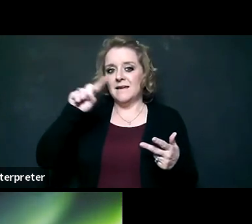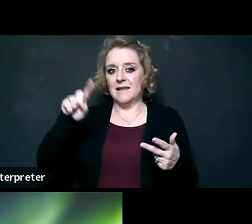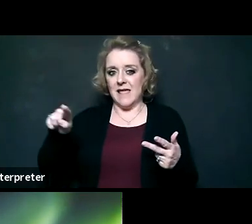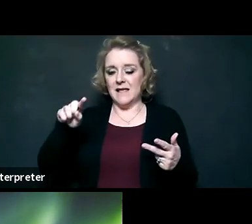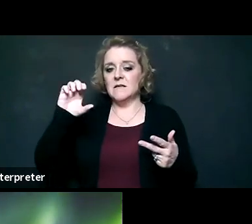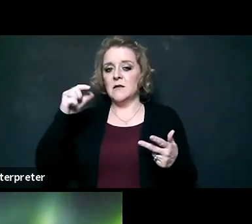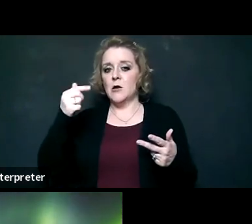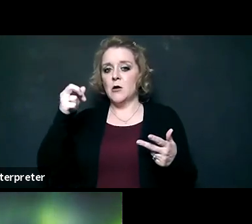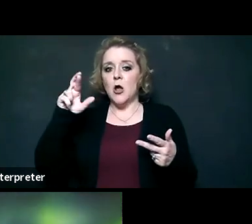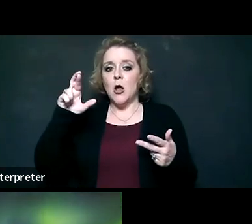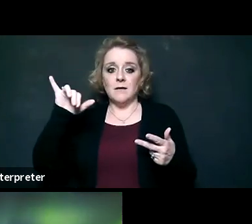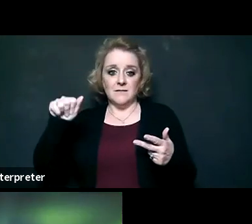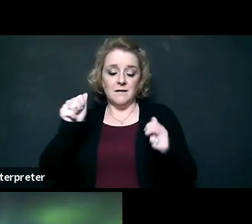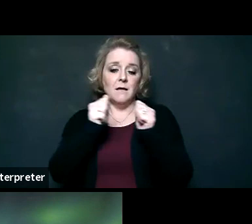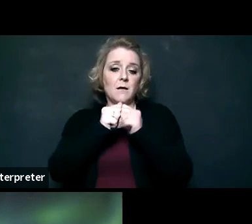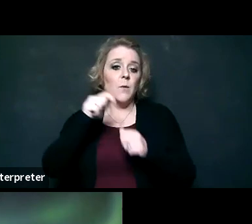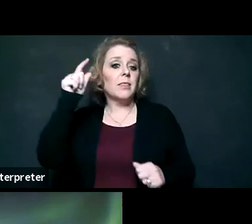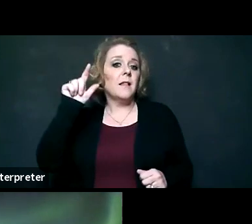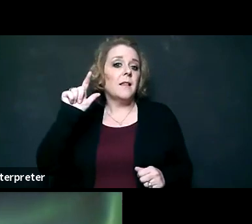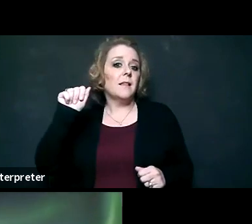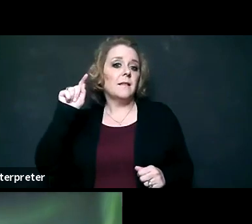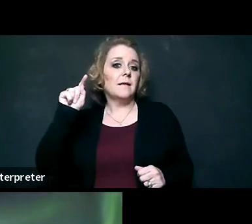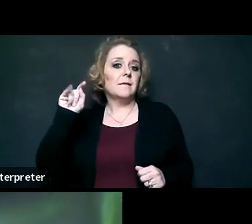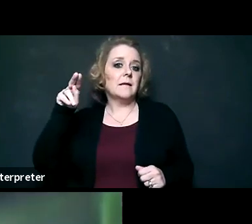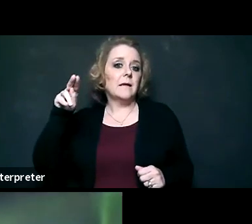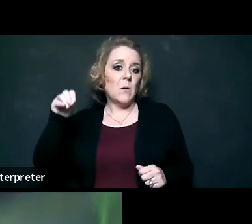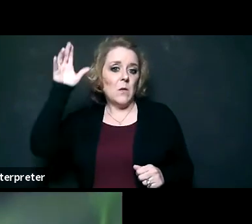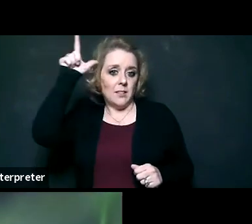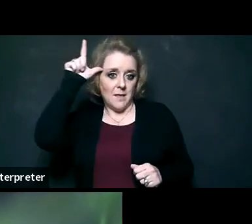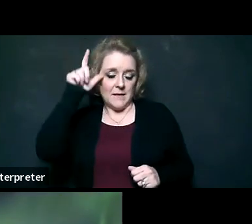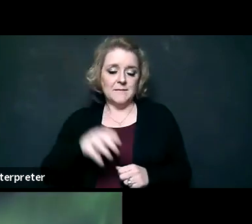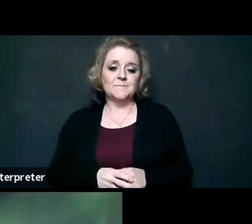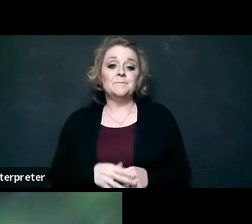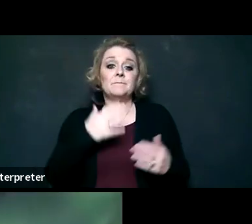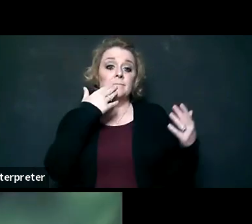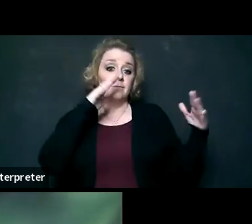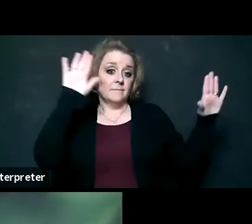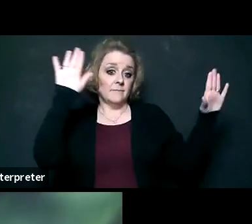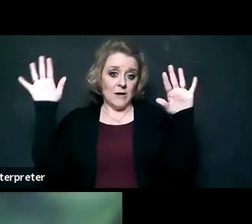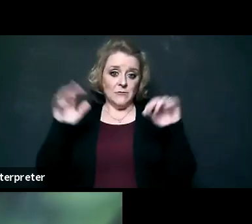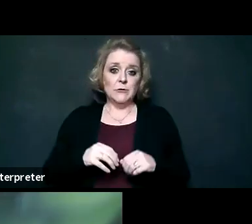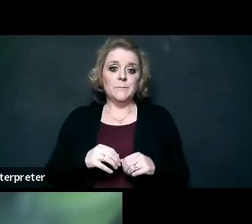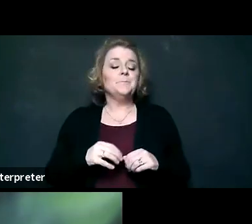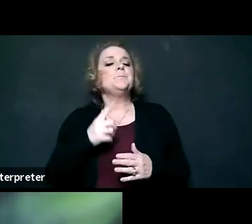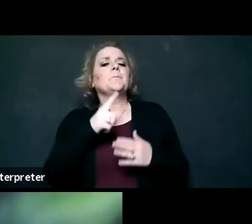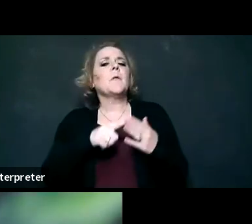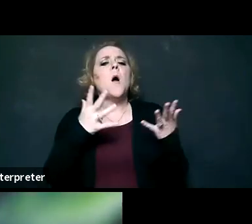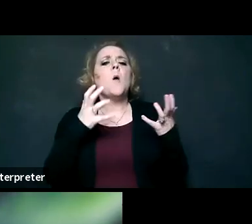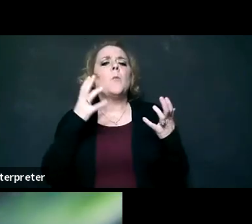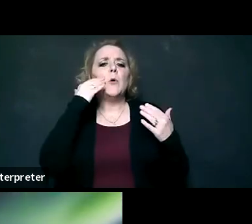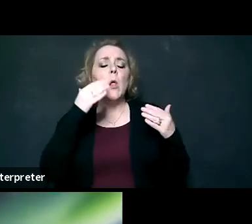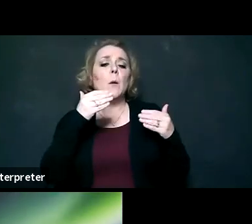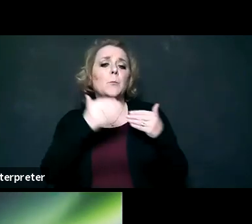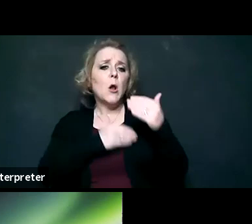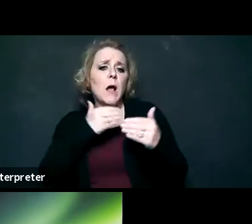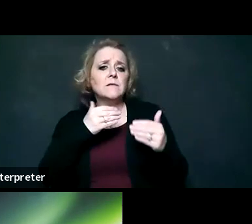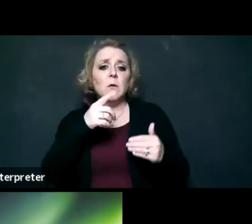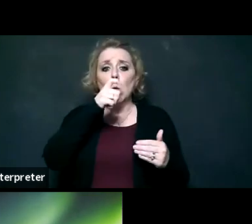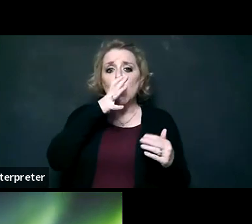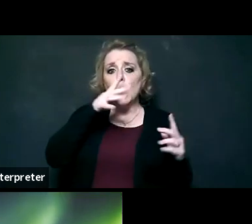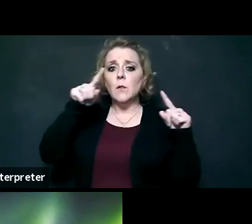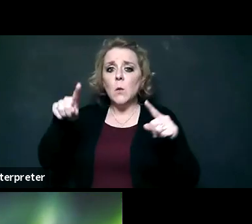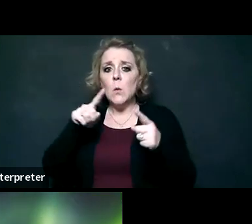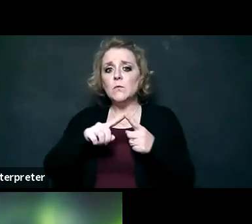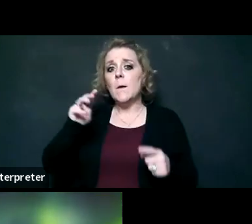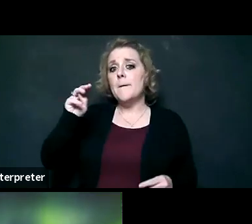Good afternoon, everybody. My first question is, what's the process on how you're going to manage those who will be visiting the Montelongo and May